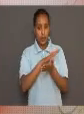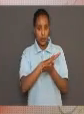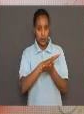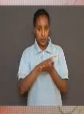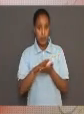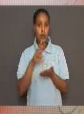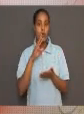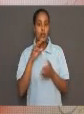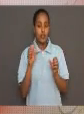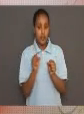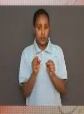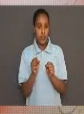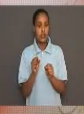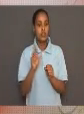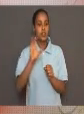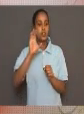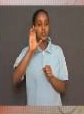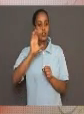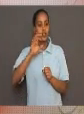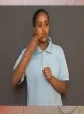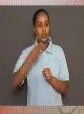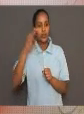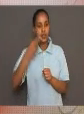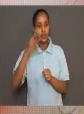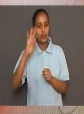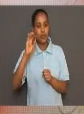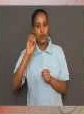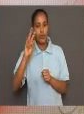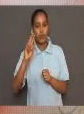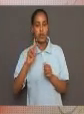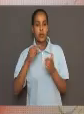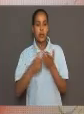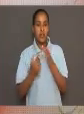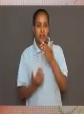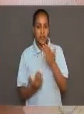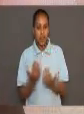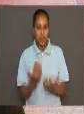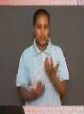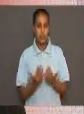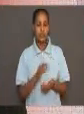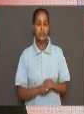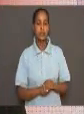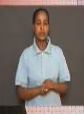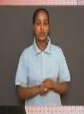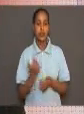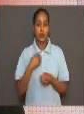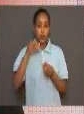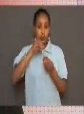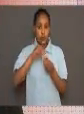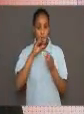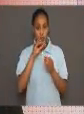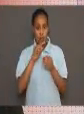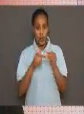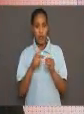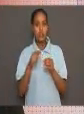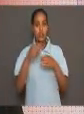Pure, water-free acetic acid can be obtained by fractioning. We also talked